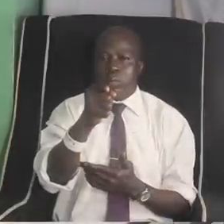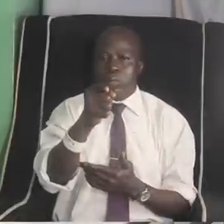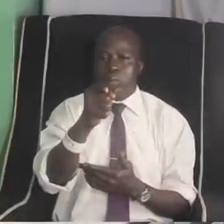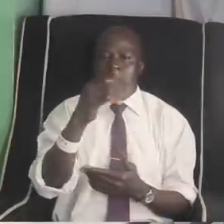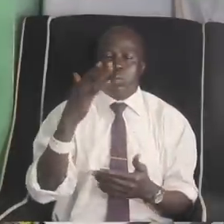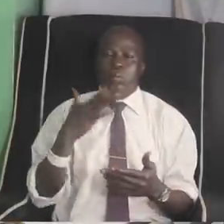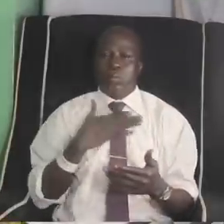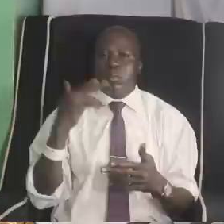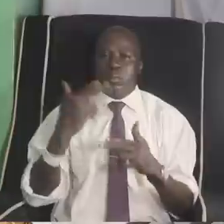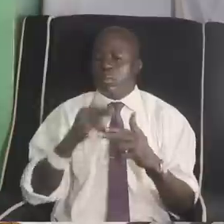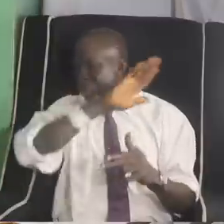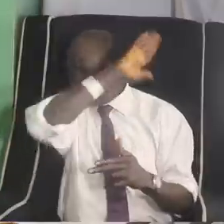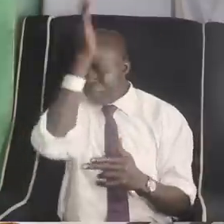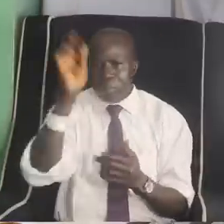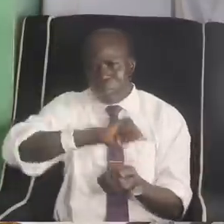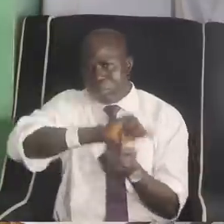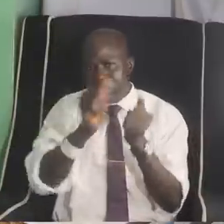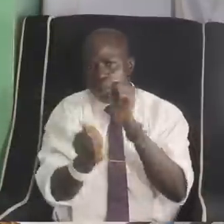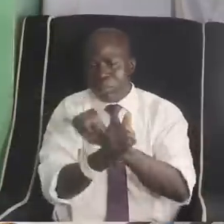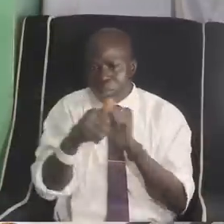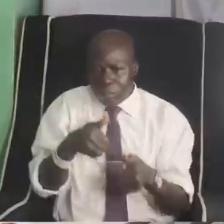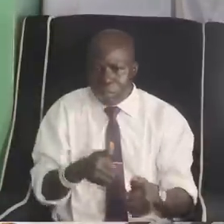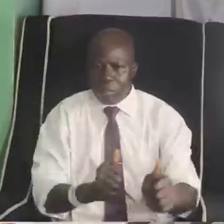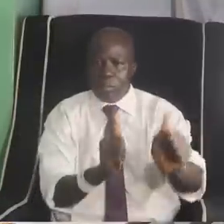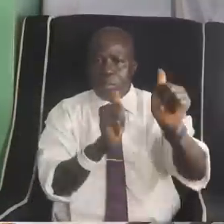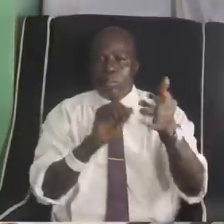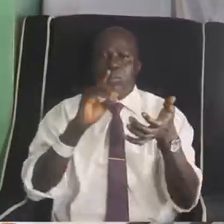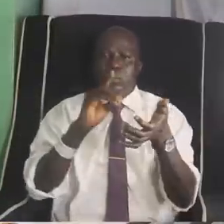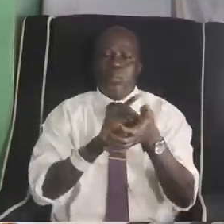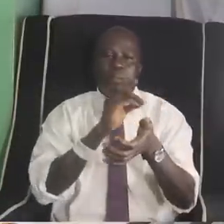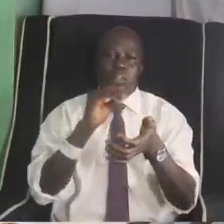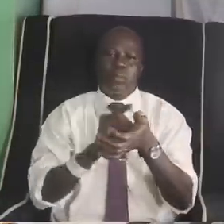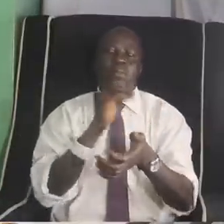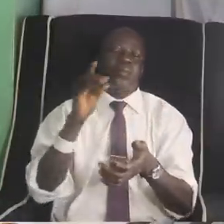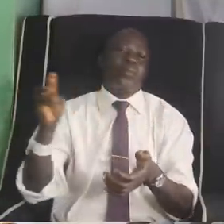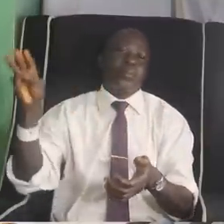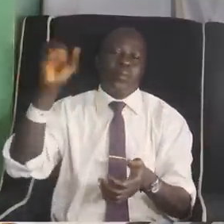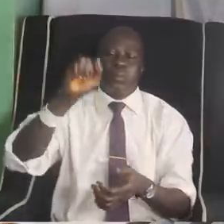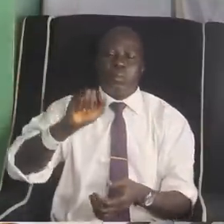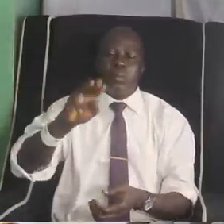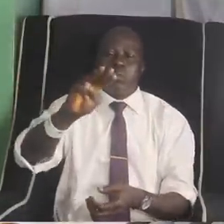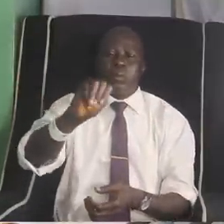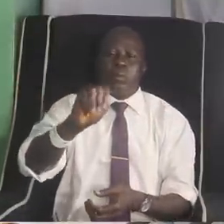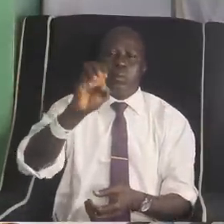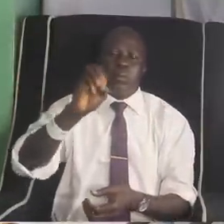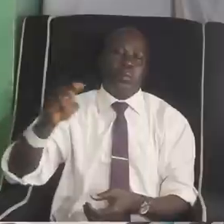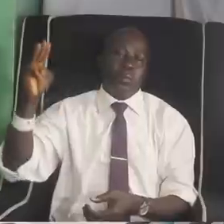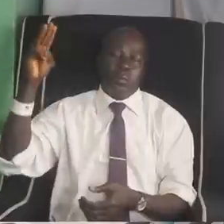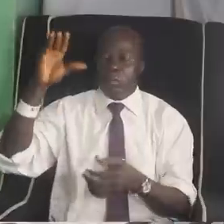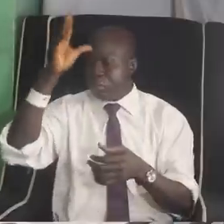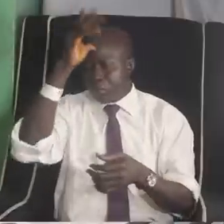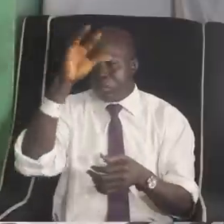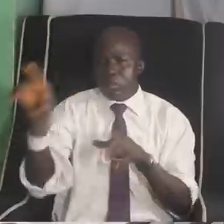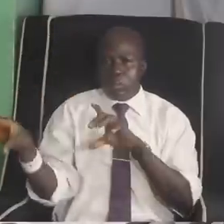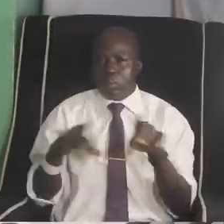Amen. Oruko mi o yi pada. Ah, was telling you na ni. Dr. SMO Mustafa JP